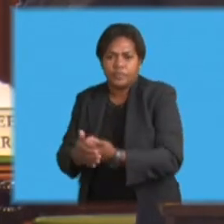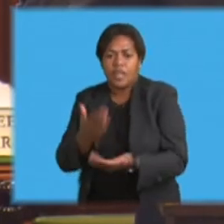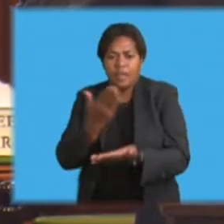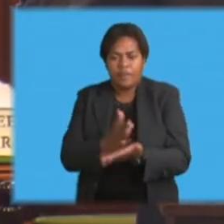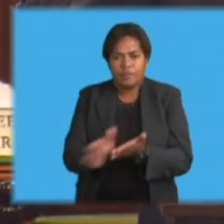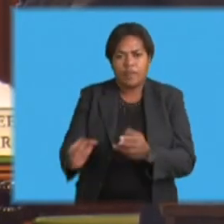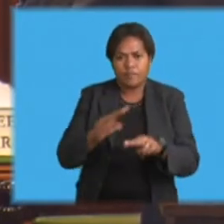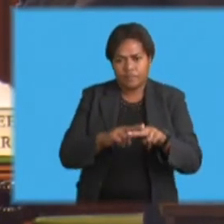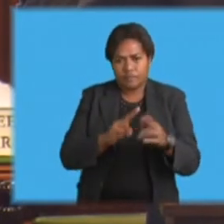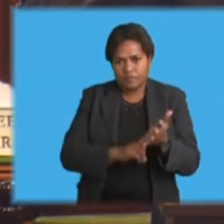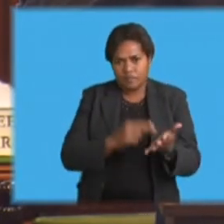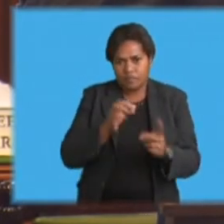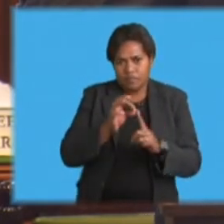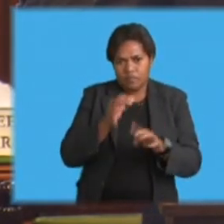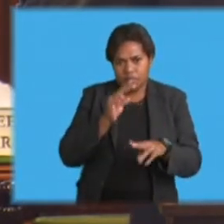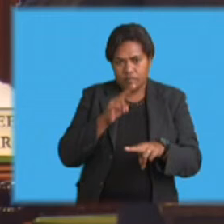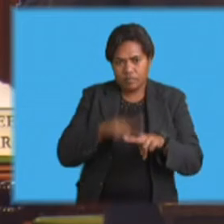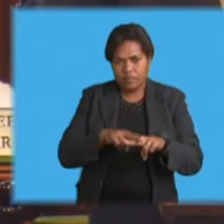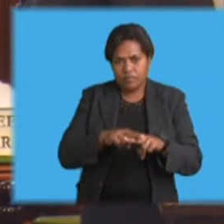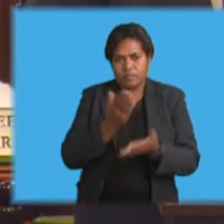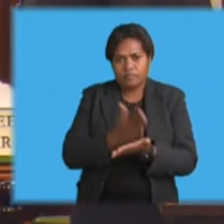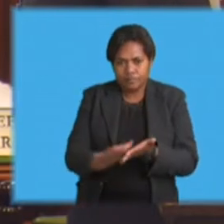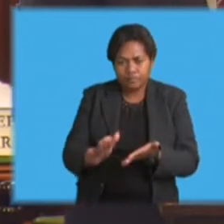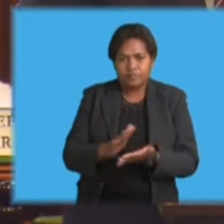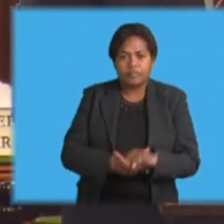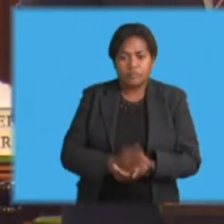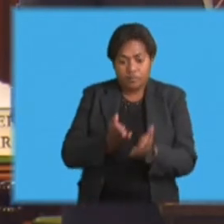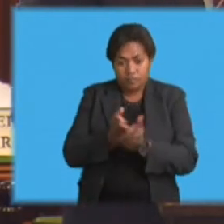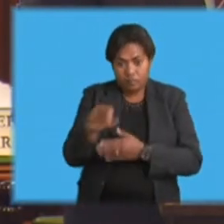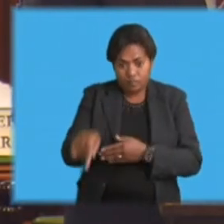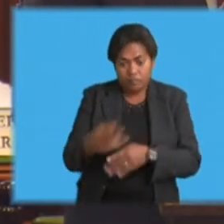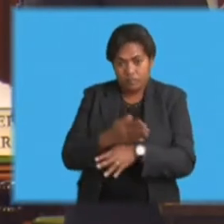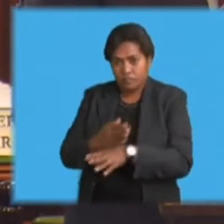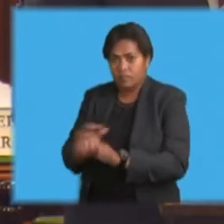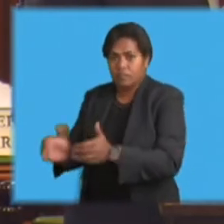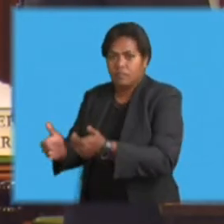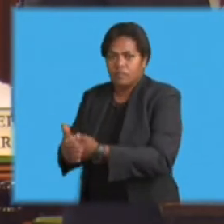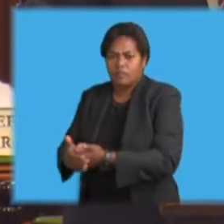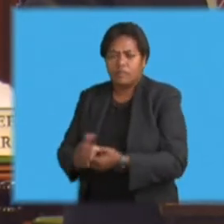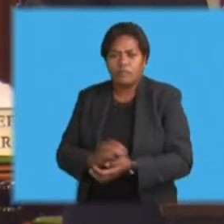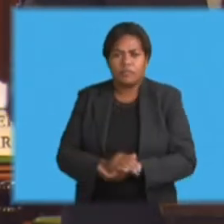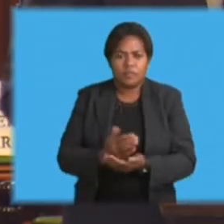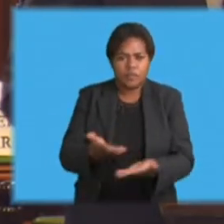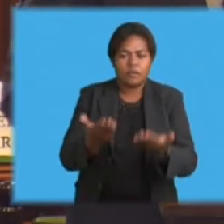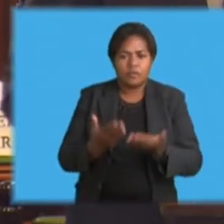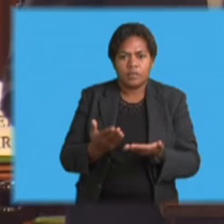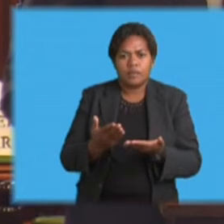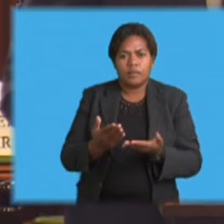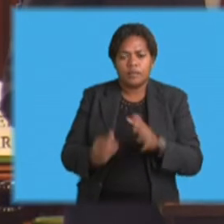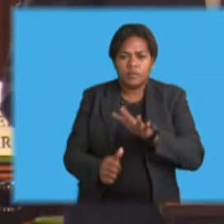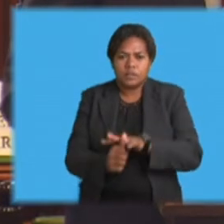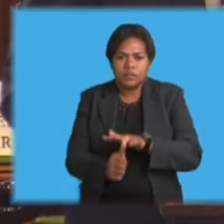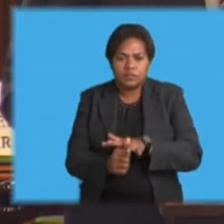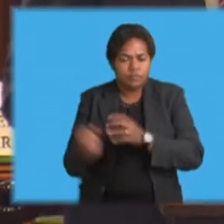through a memorandum of understanding. And through this collaboration, it will give us access to information from FNPF so